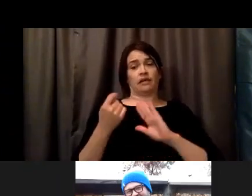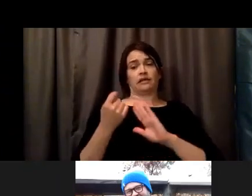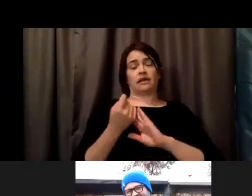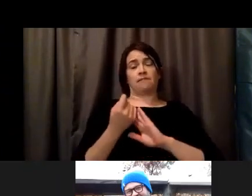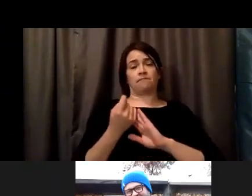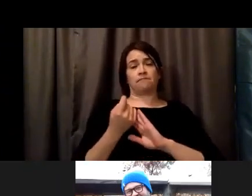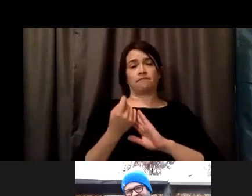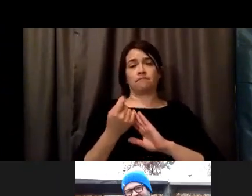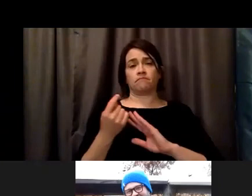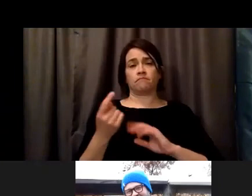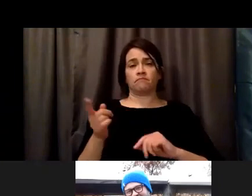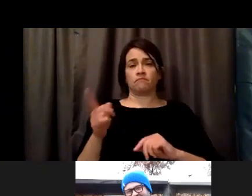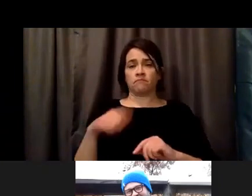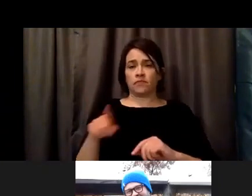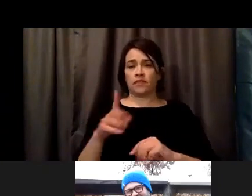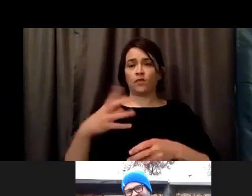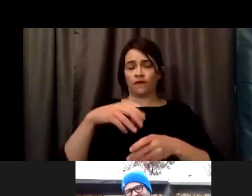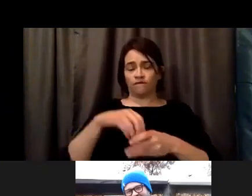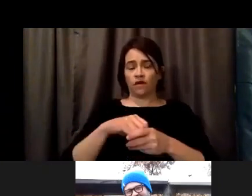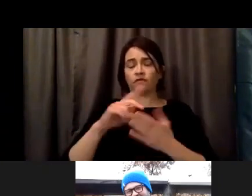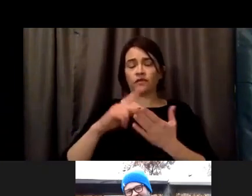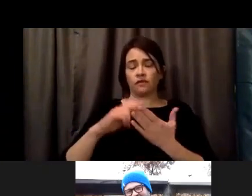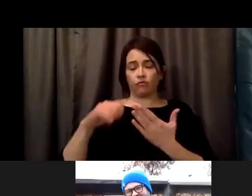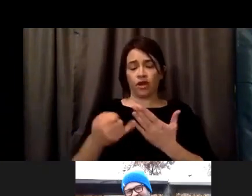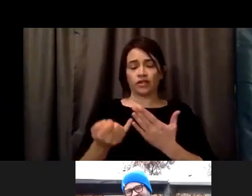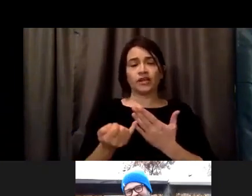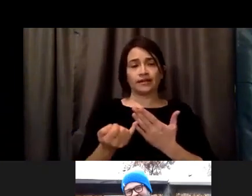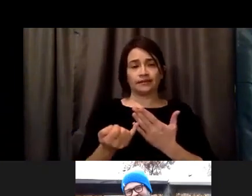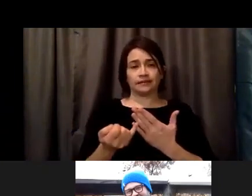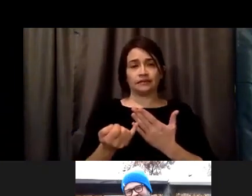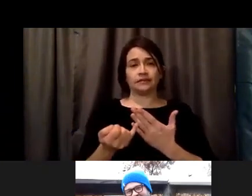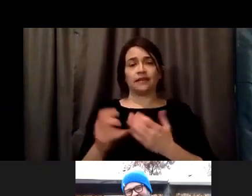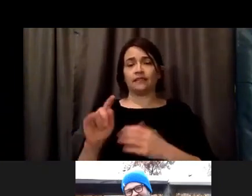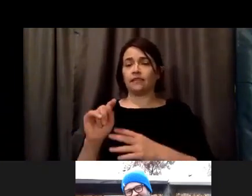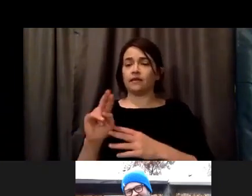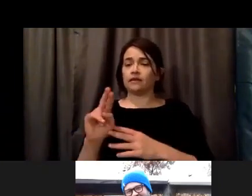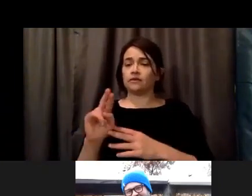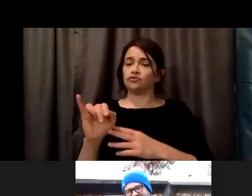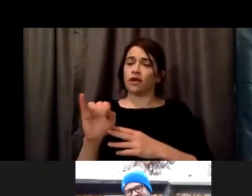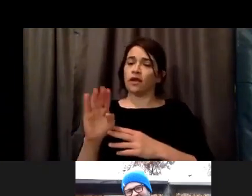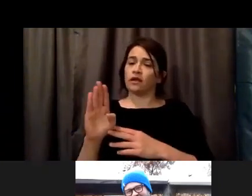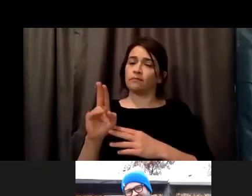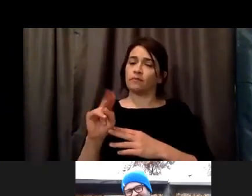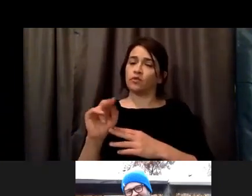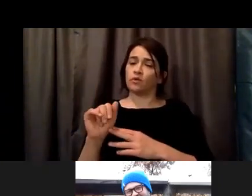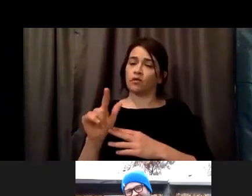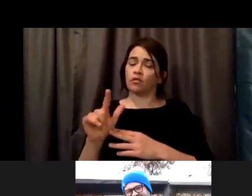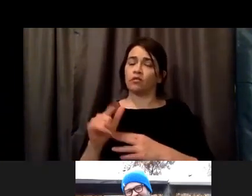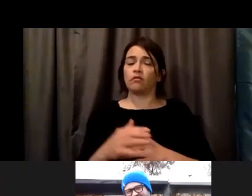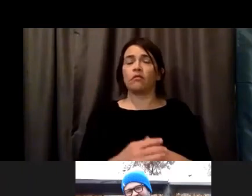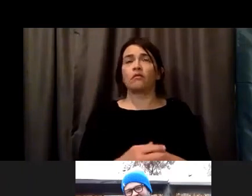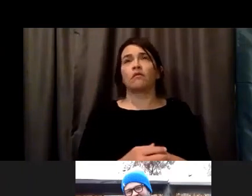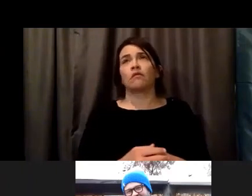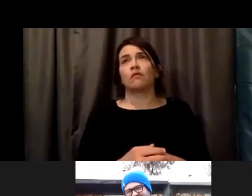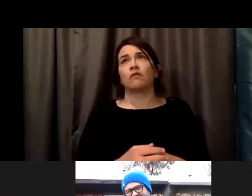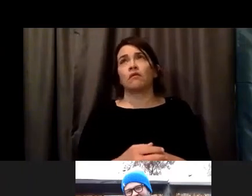took part in the project with the tribunal. It was probably more